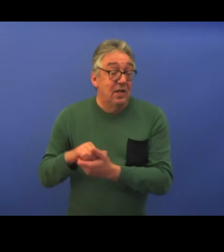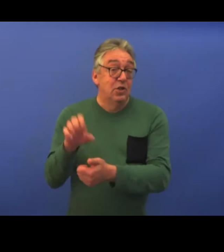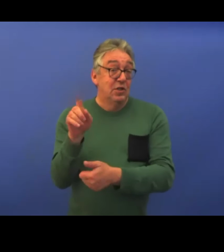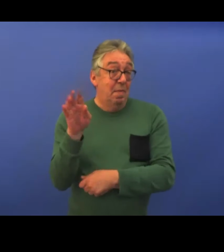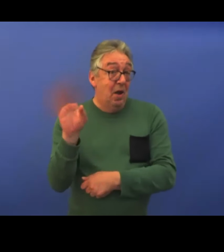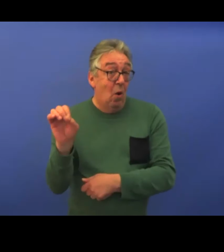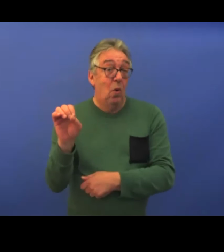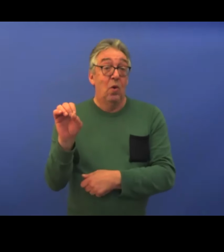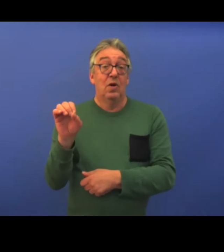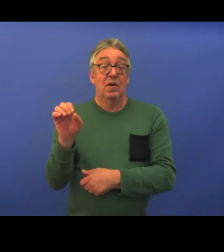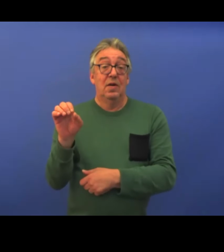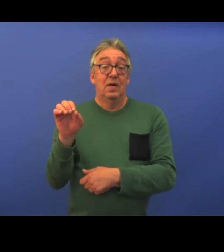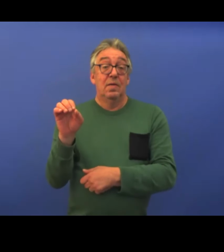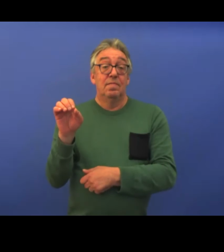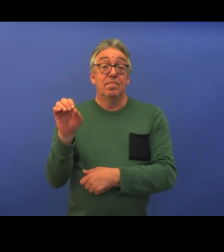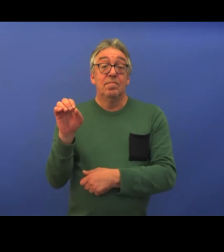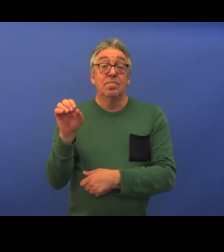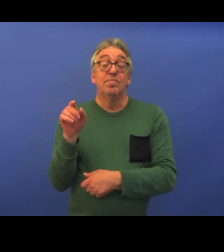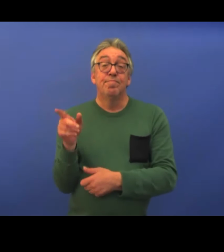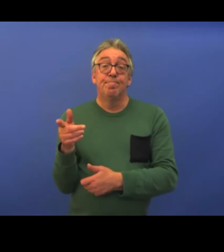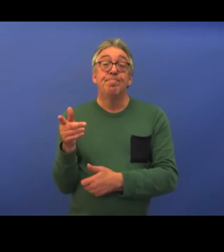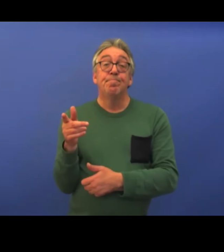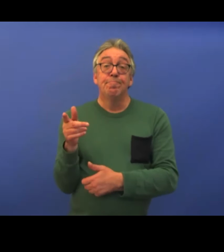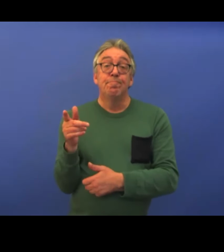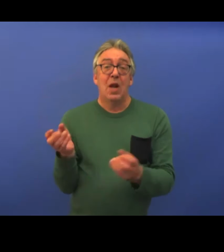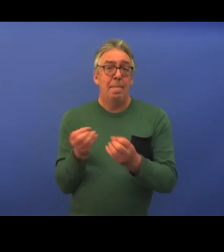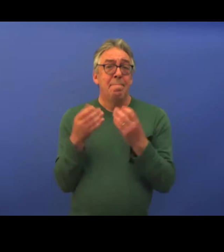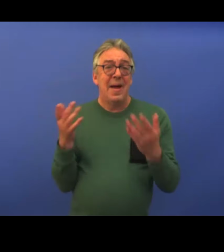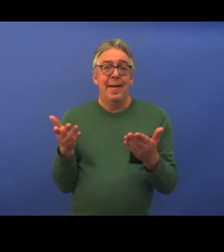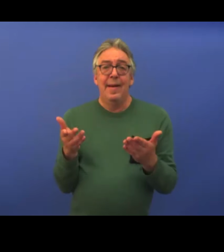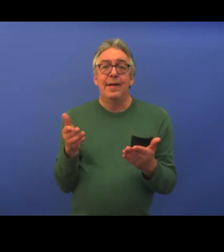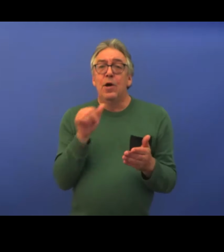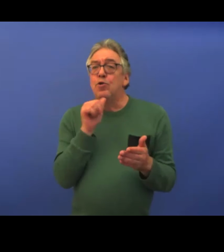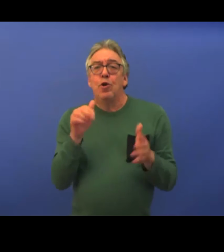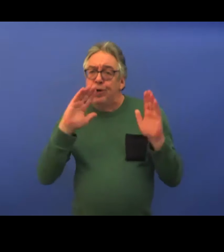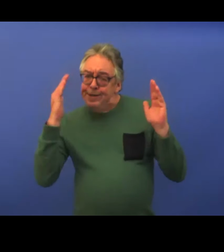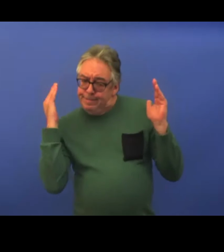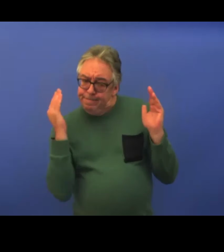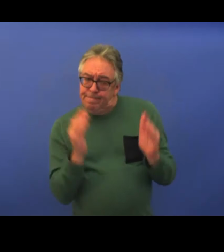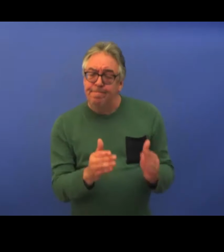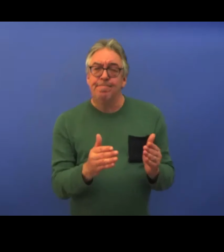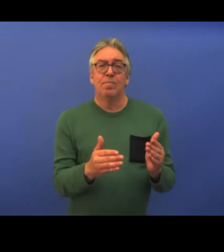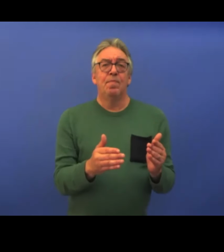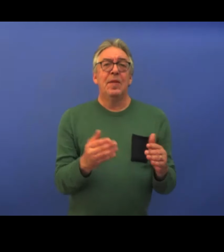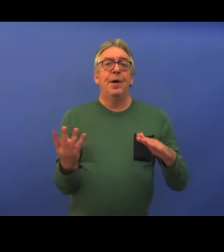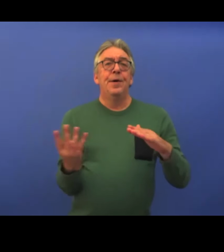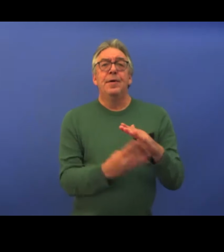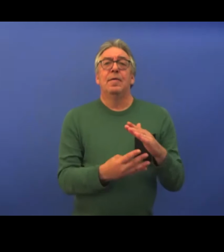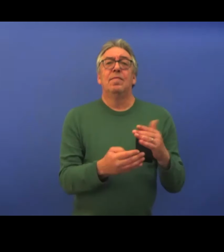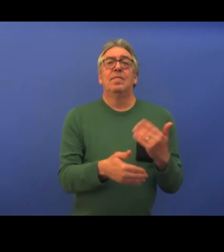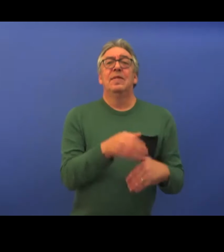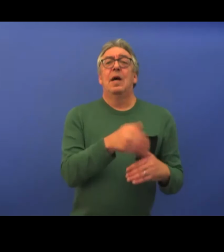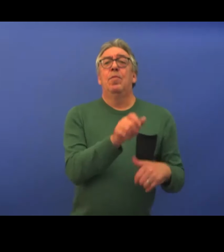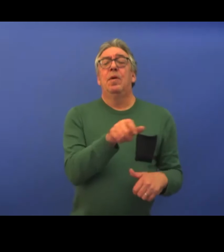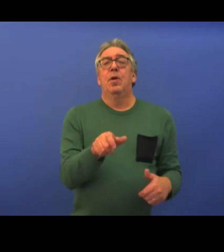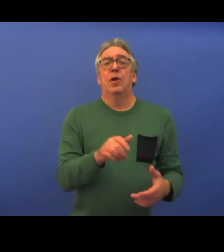on a lack of engagement in refugee stateless issues, saying no, as assuming that this